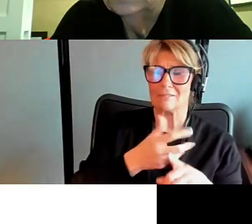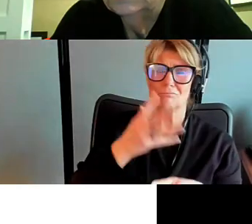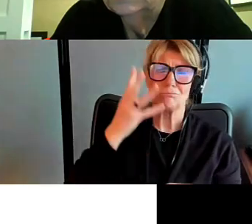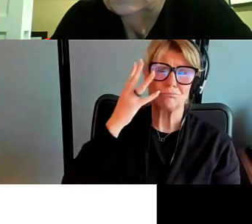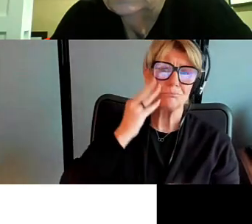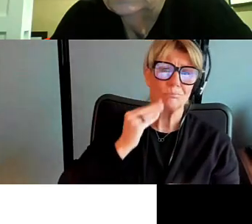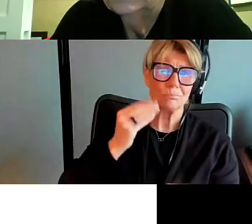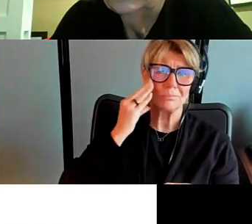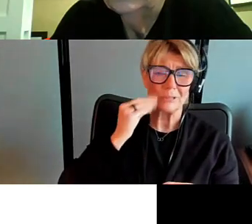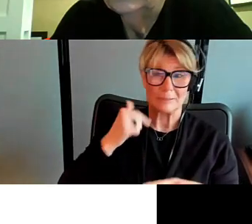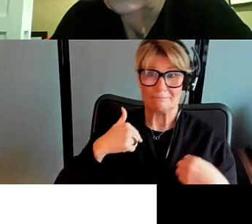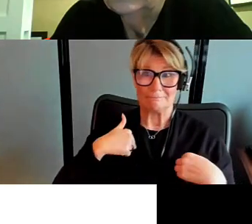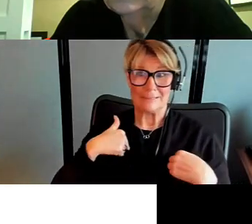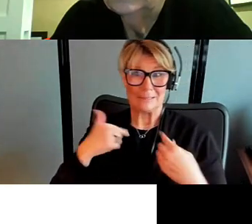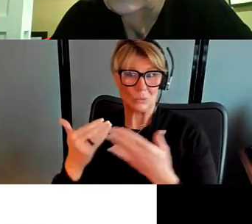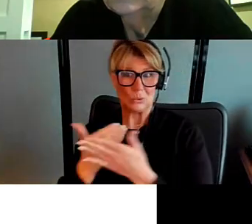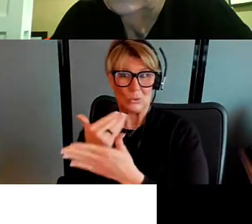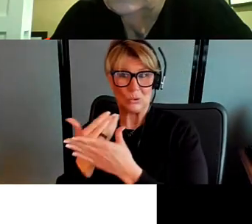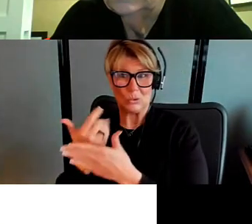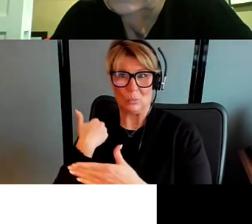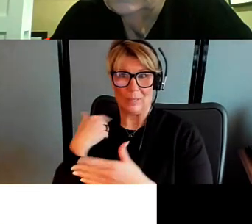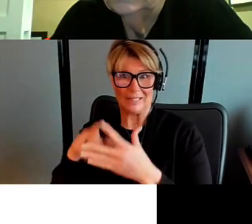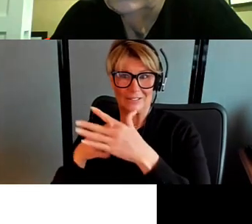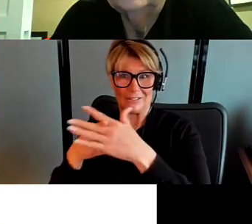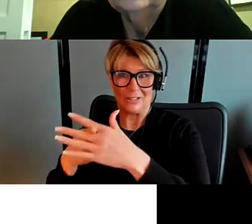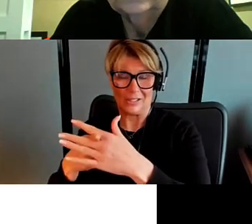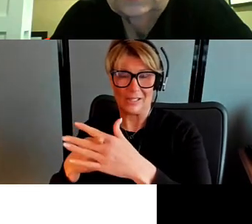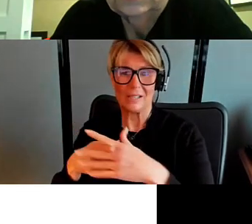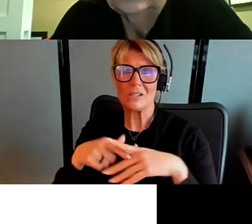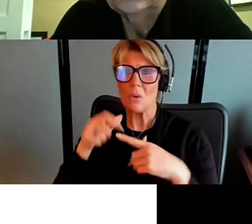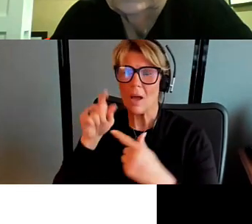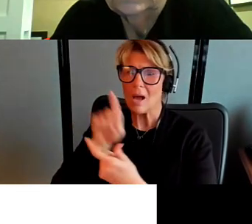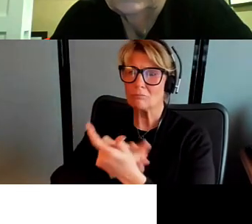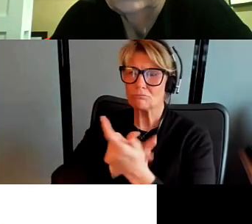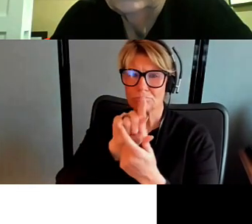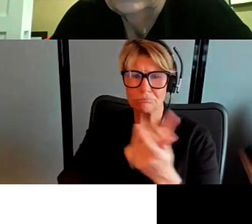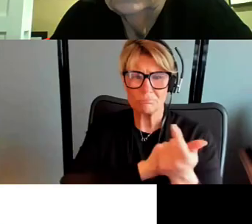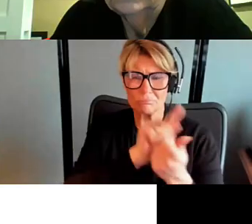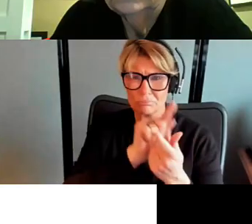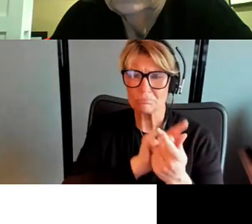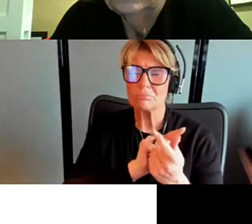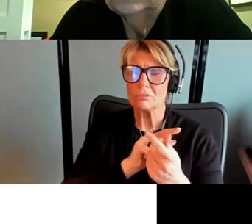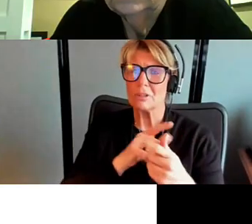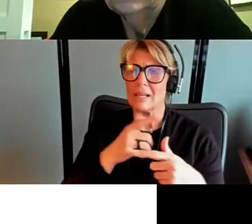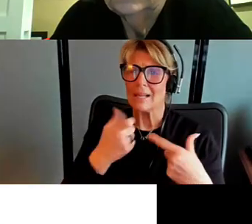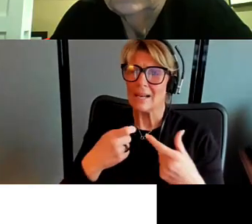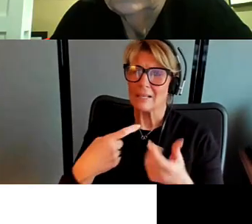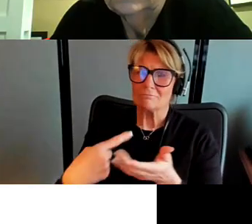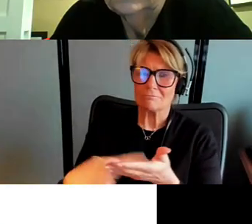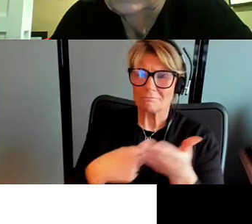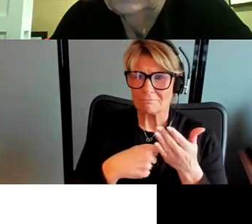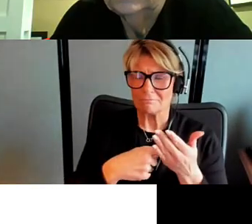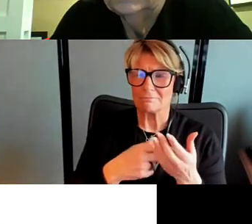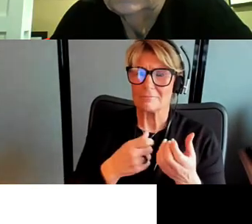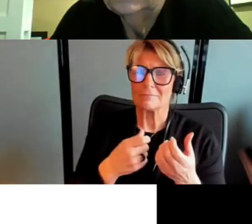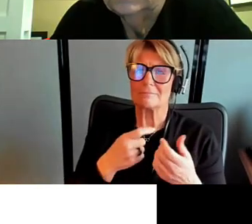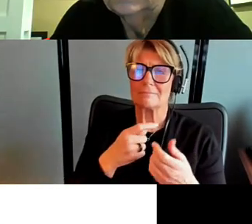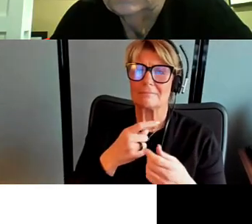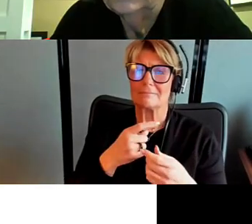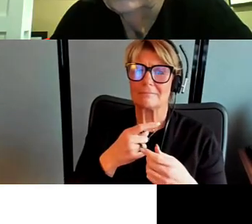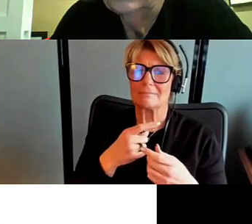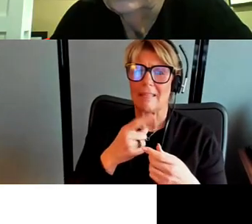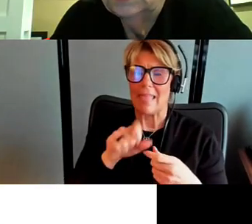and experienced individuals, and that's where, as Susan had mentioned, we came up with the idea, okay, you know what, we need to transfer this